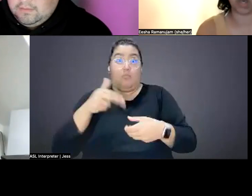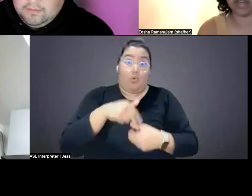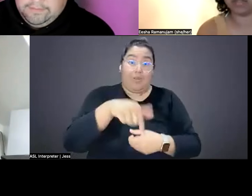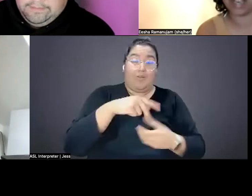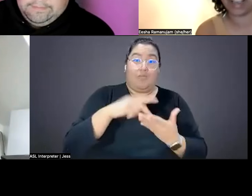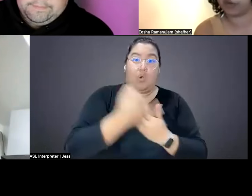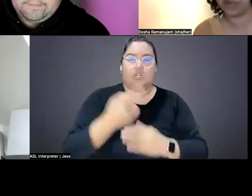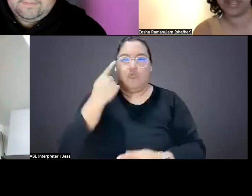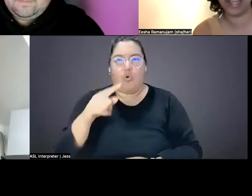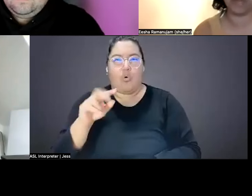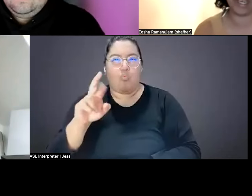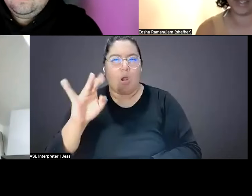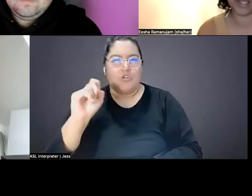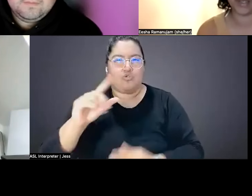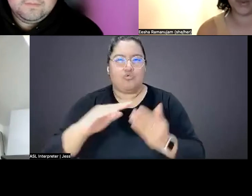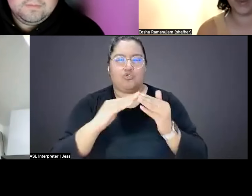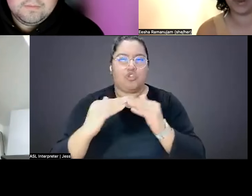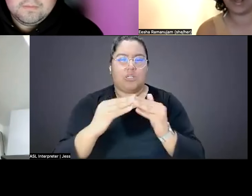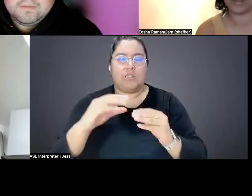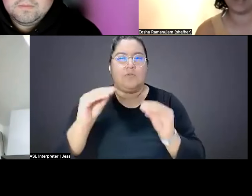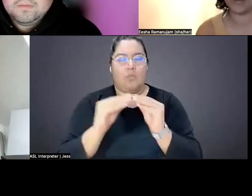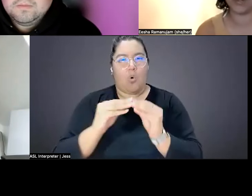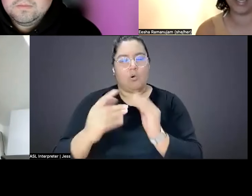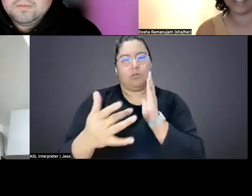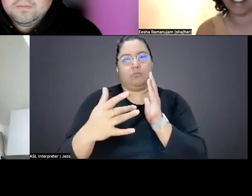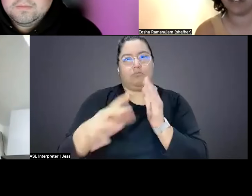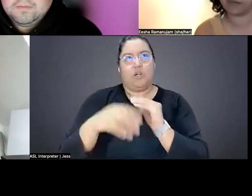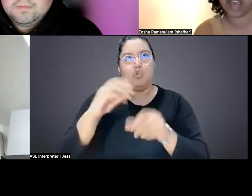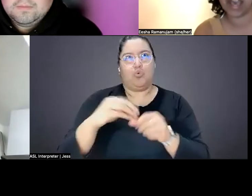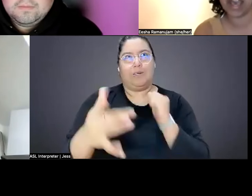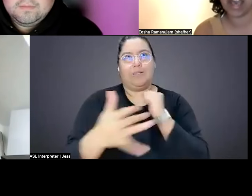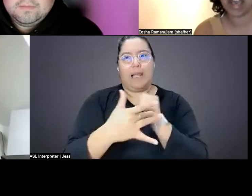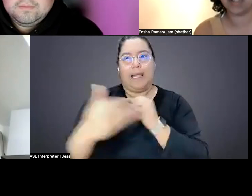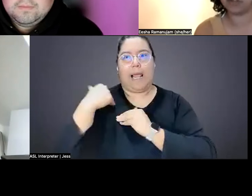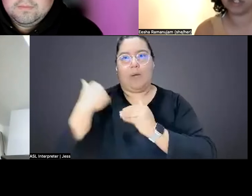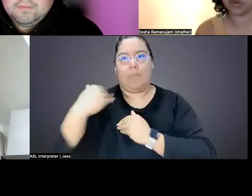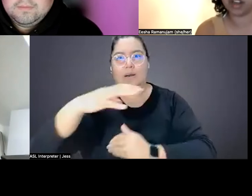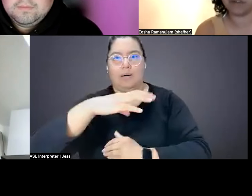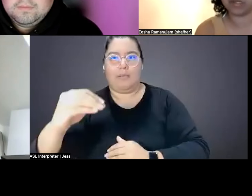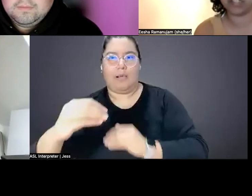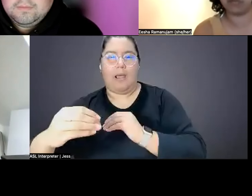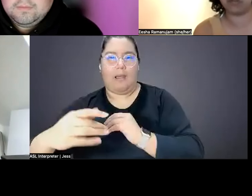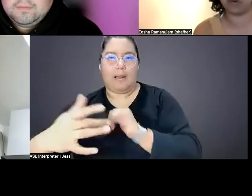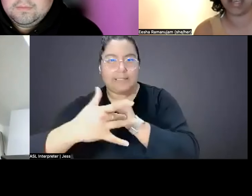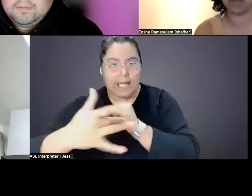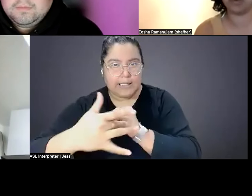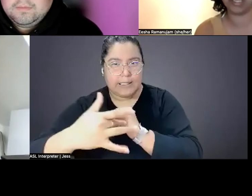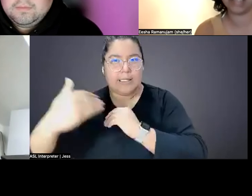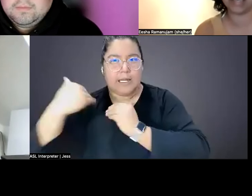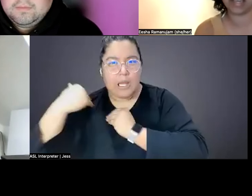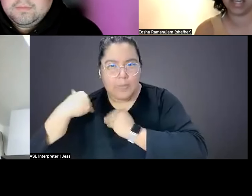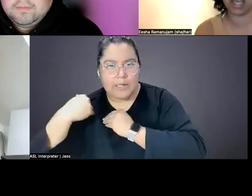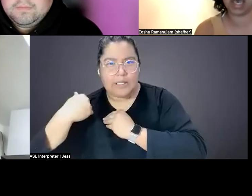focus on tech accountability and media justice. So a lot of this was really exciting for me. And similar to what a lot of folks have said before, I think I'm